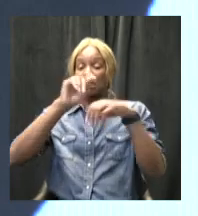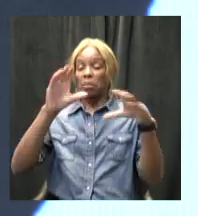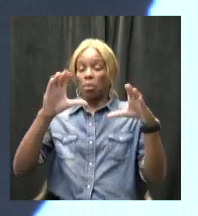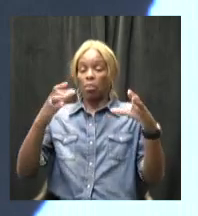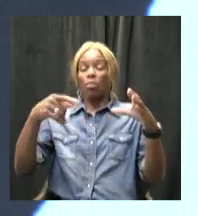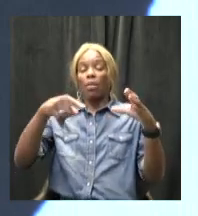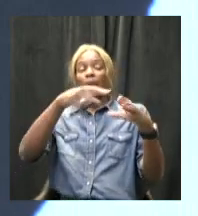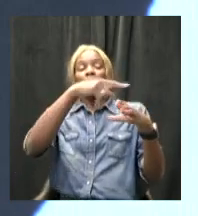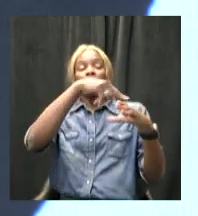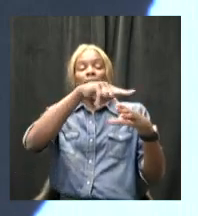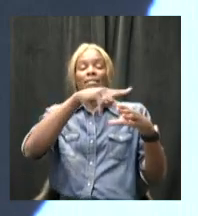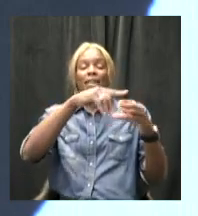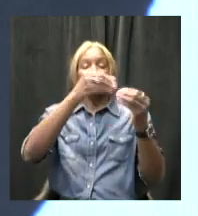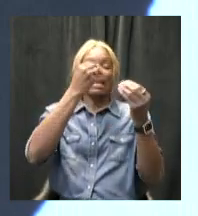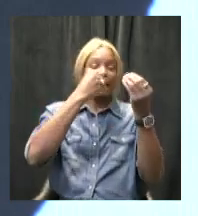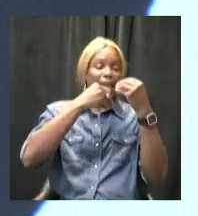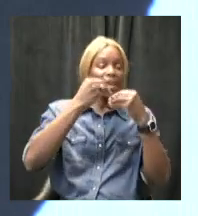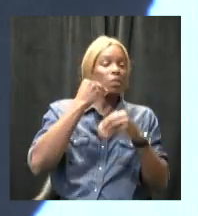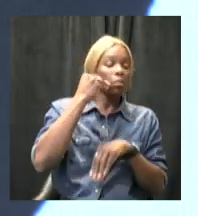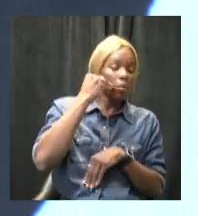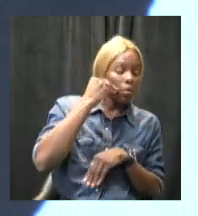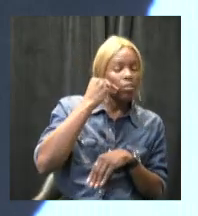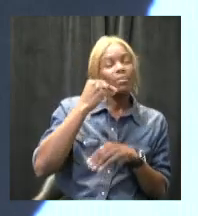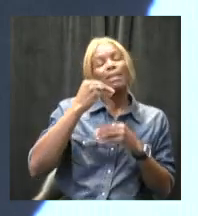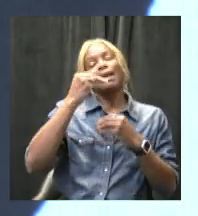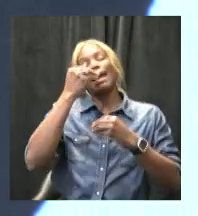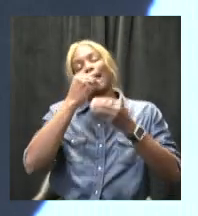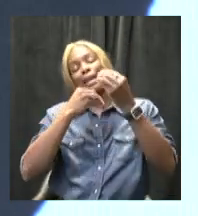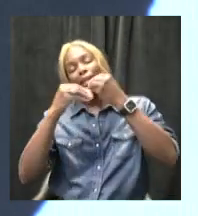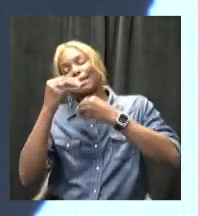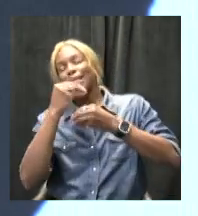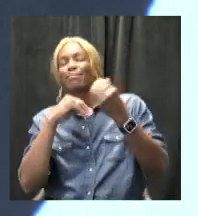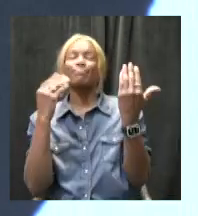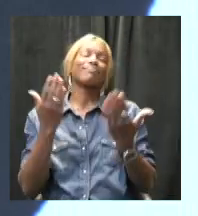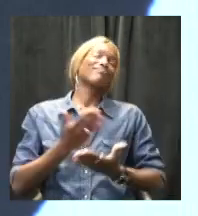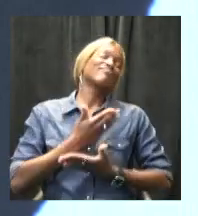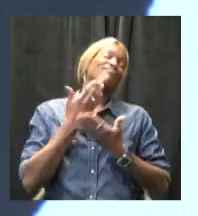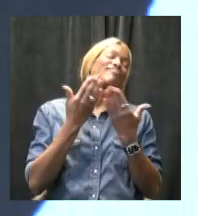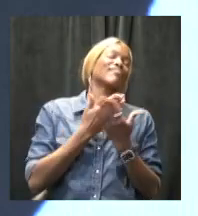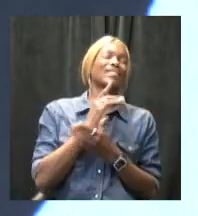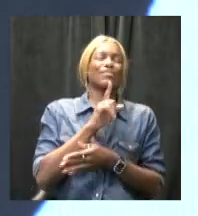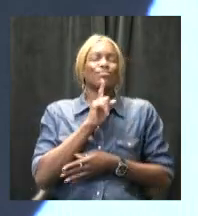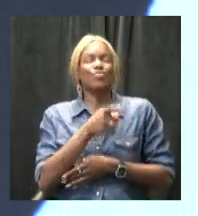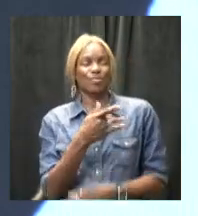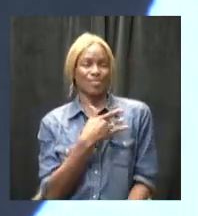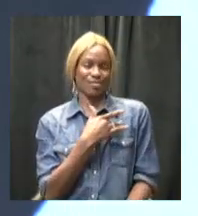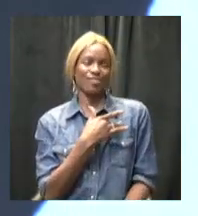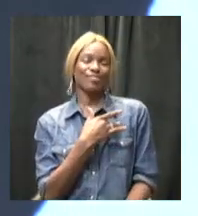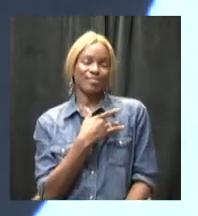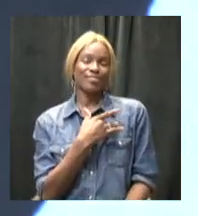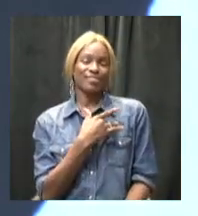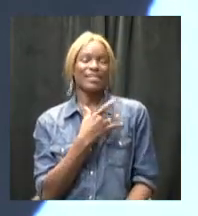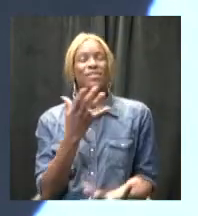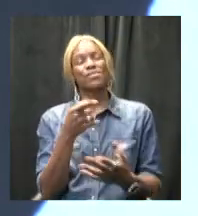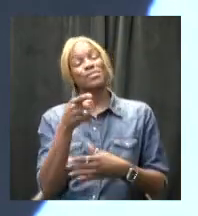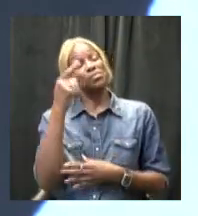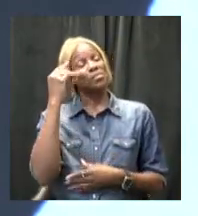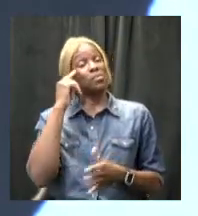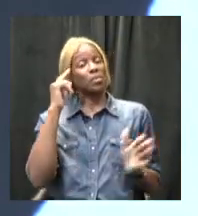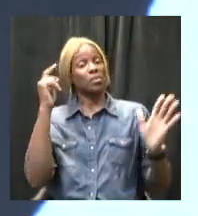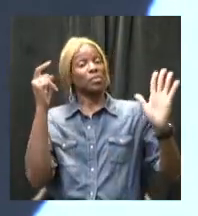And they broke bread in the homes and they ate together with glad and sincere hearts. I want you to